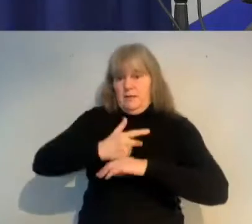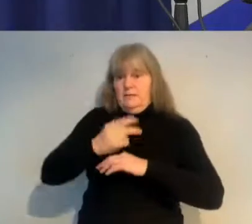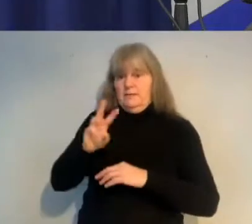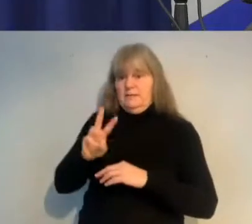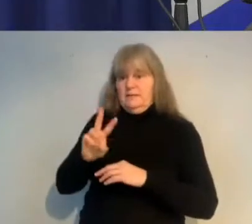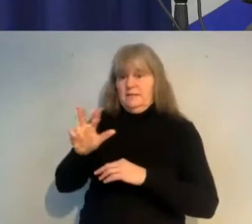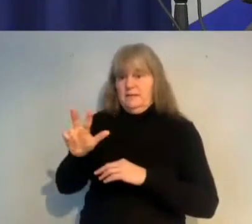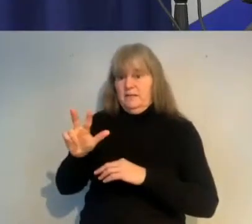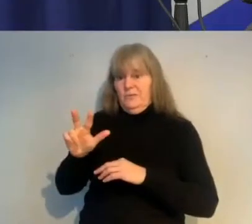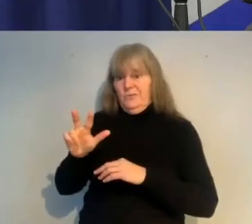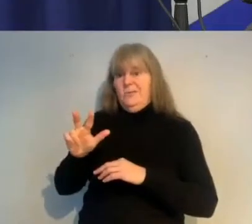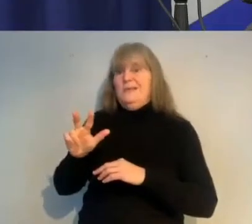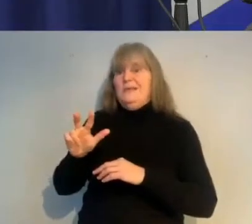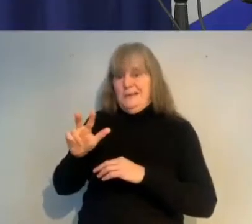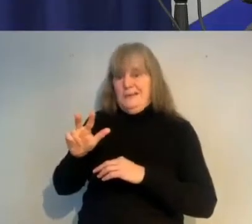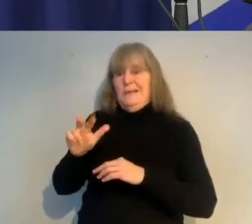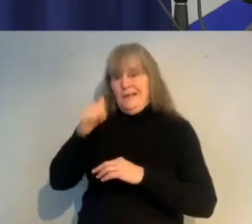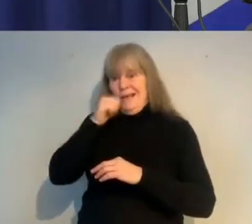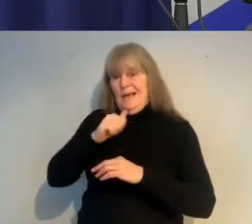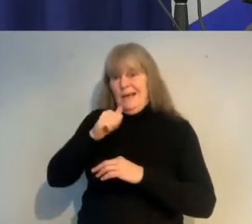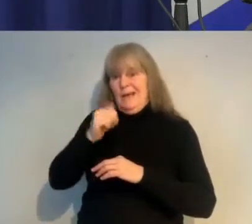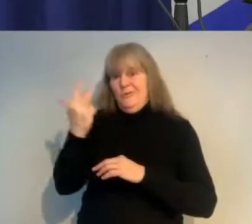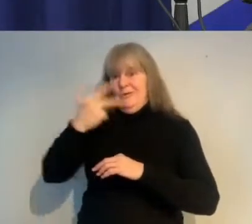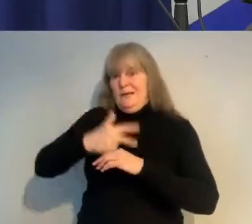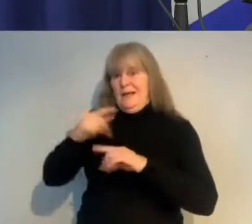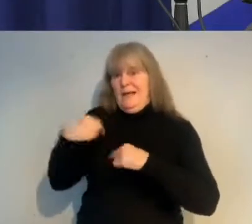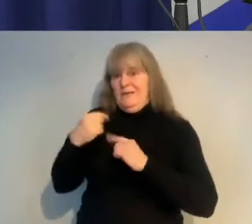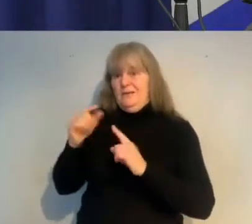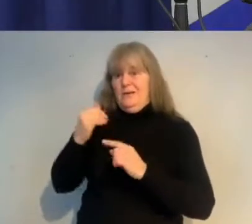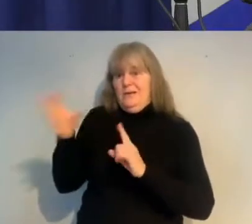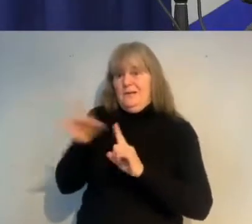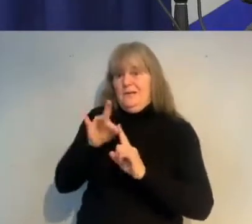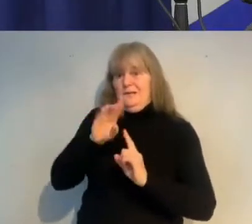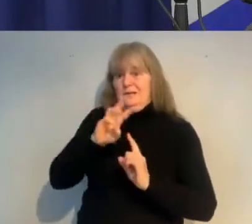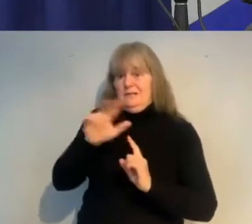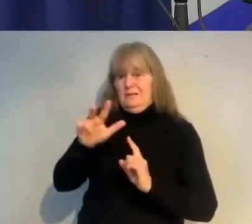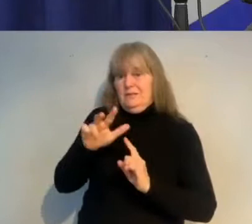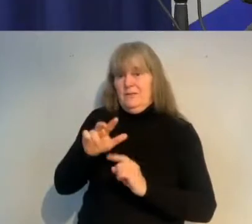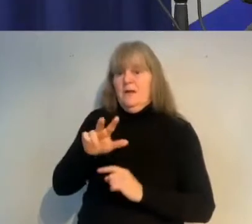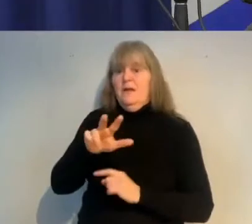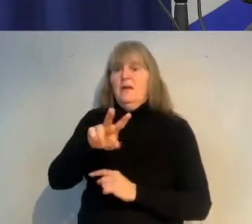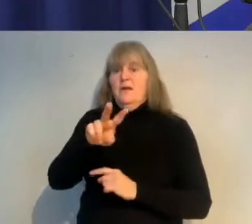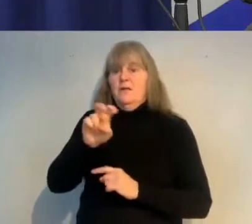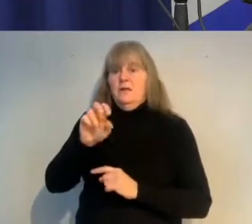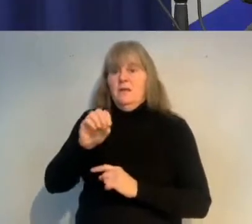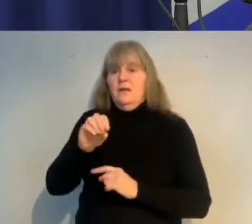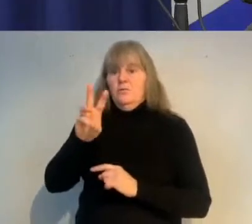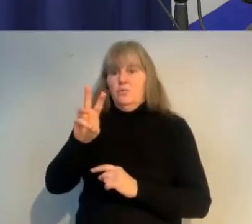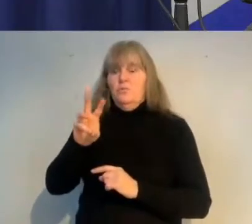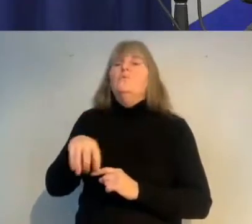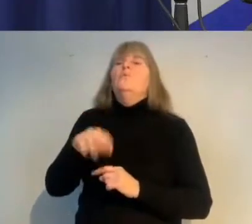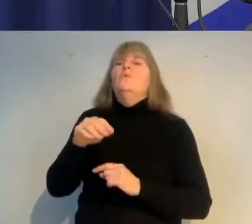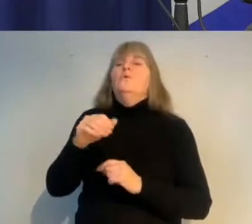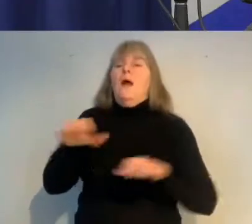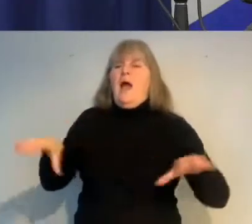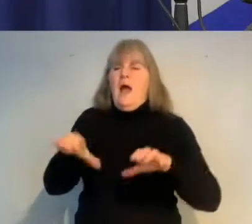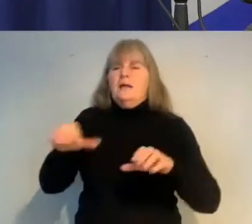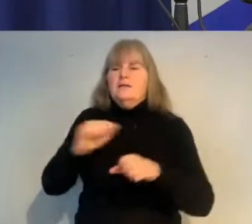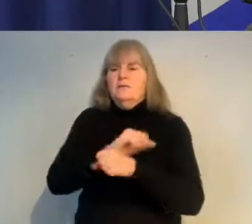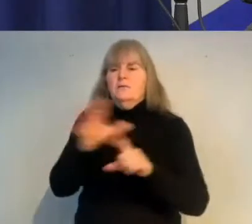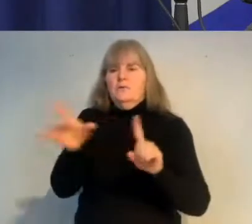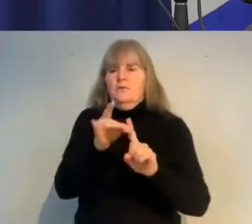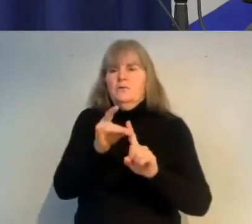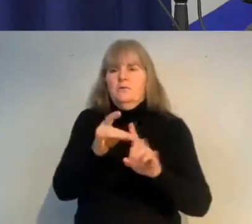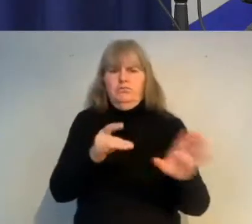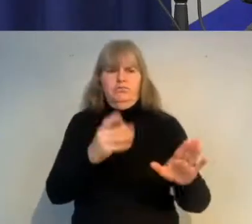case count is rising. There are 302 active cases in the territory. These are unprecedented numbers for